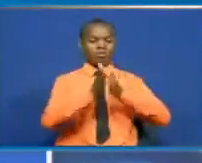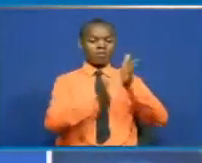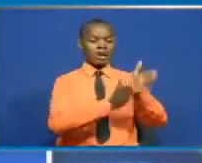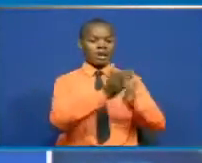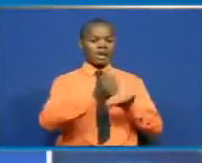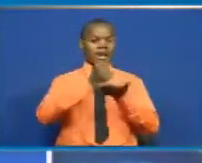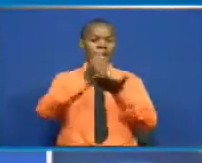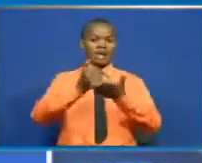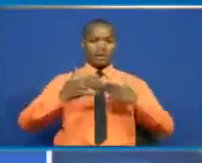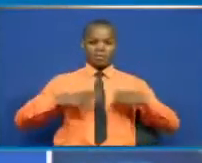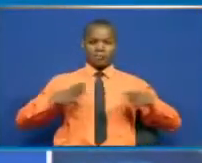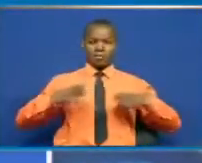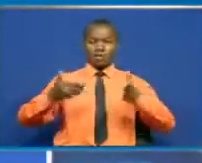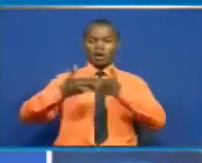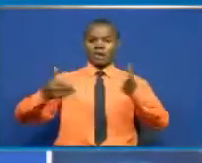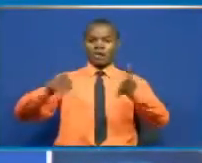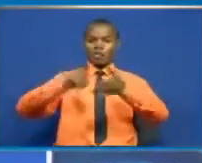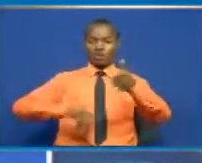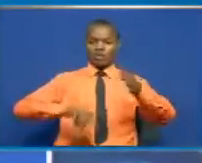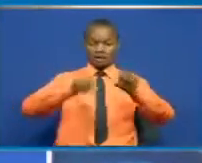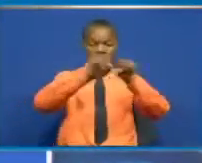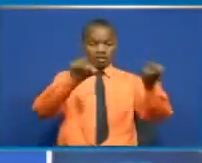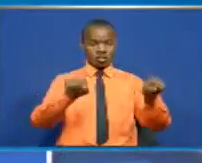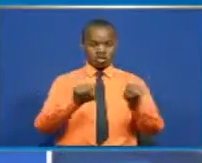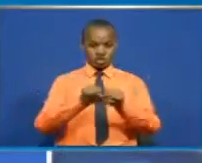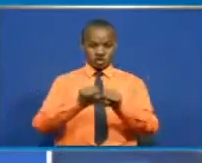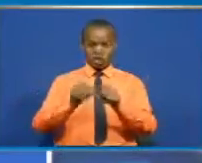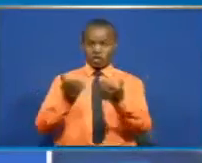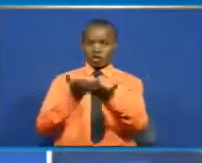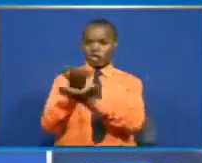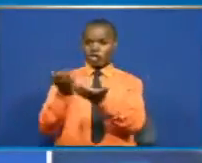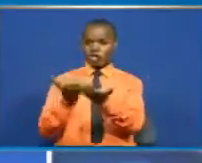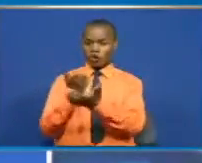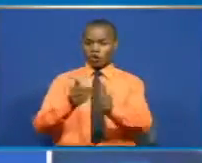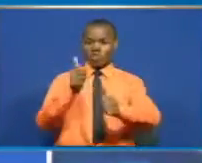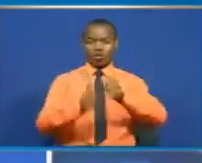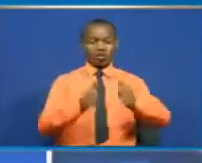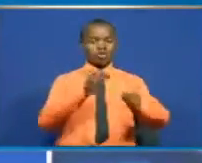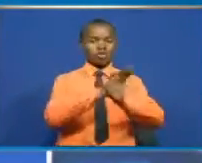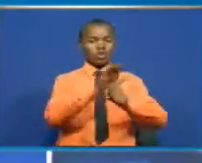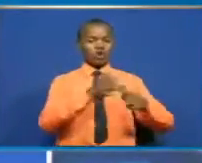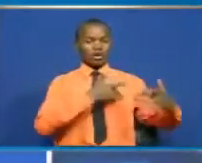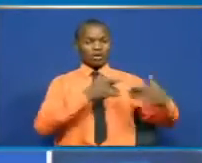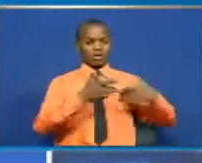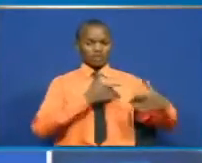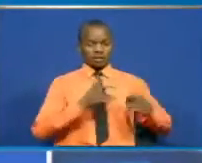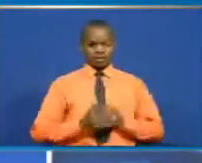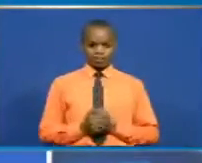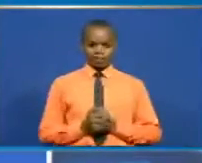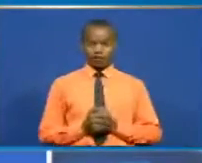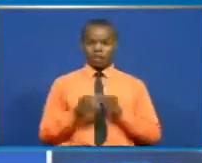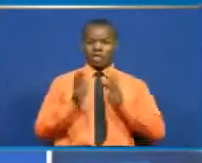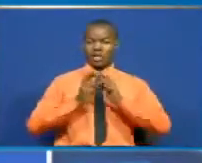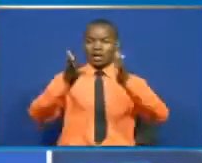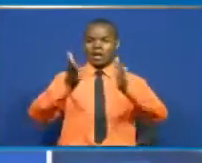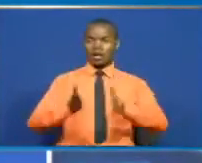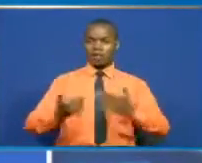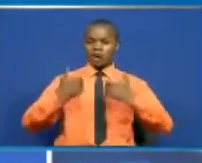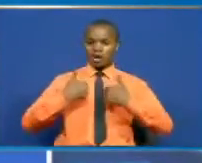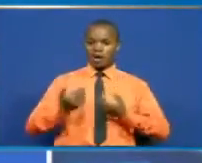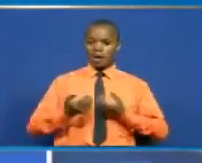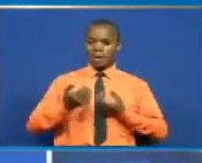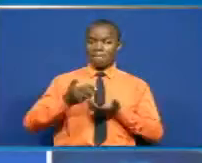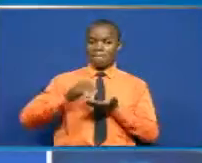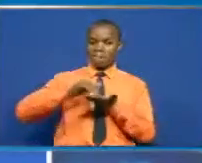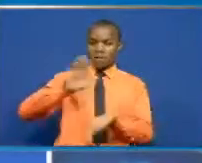Kenyans against social economic disruptions occasioned by the COVID-19 pandemic. Now, Serfine Achieng Ouma has the details of